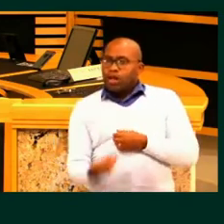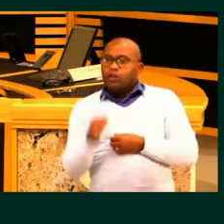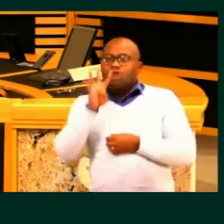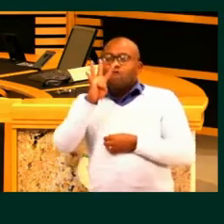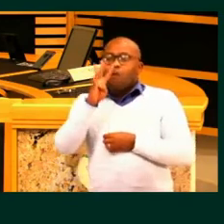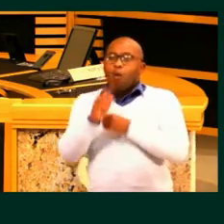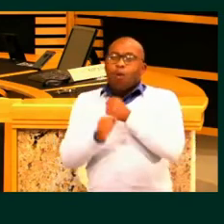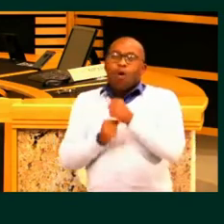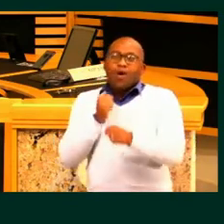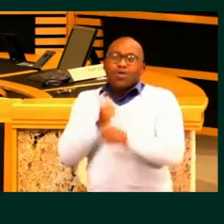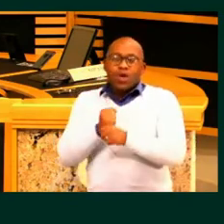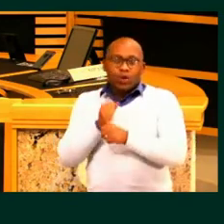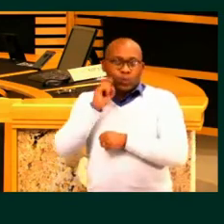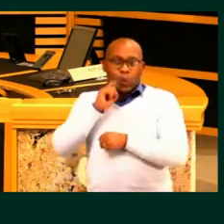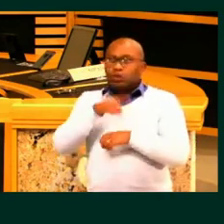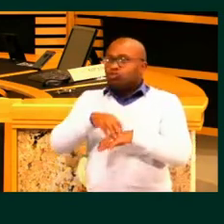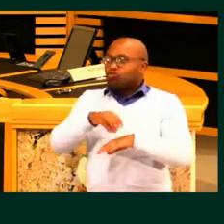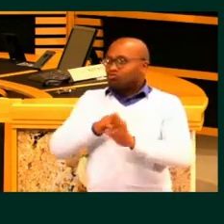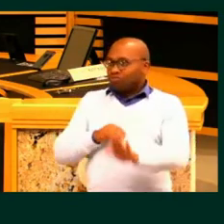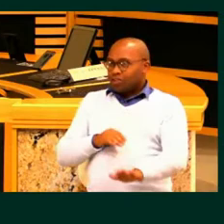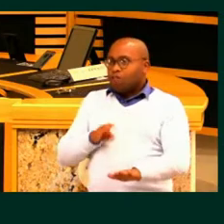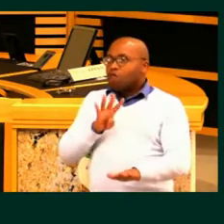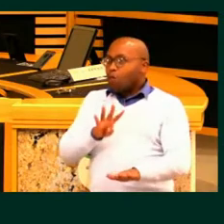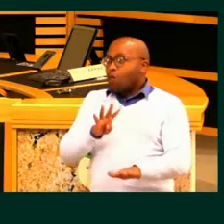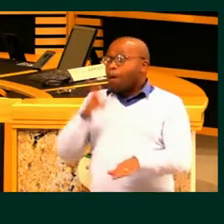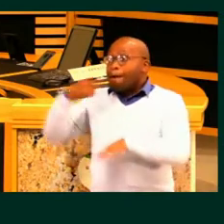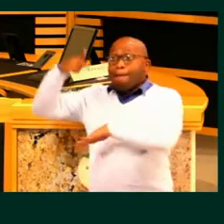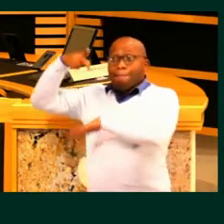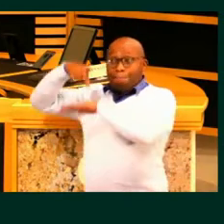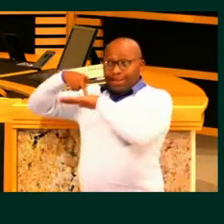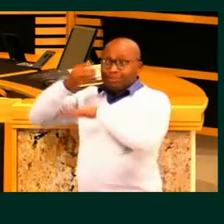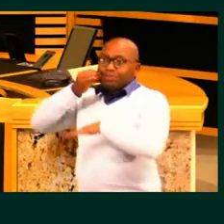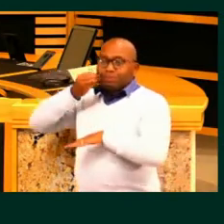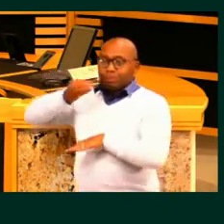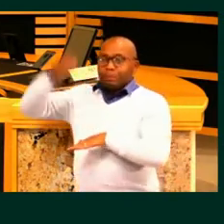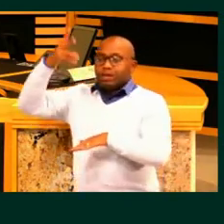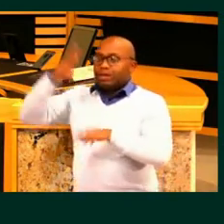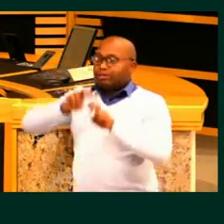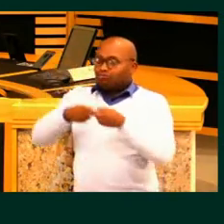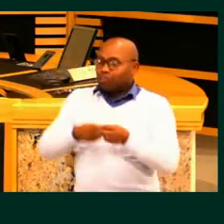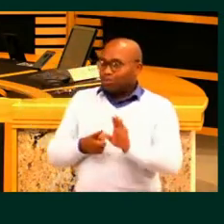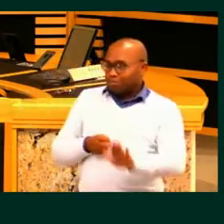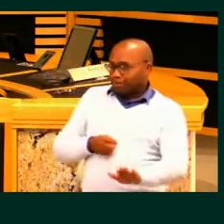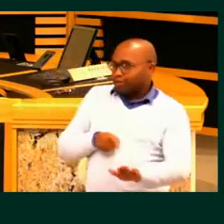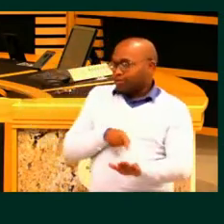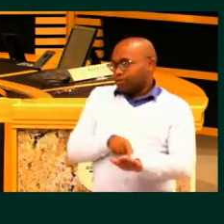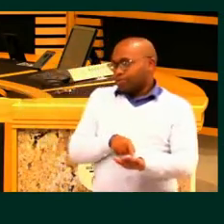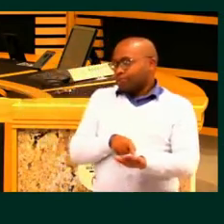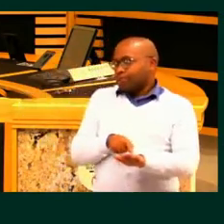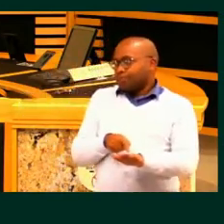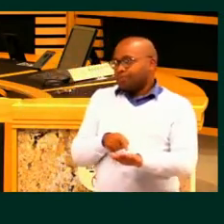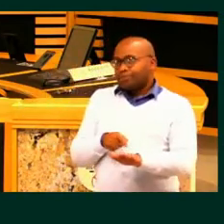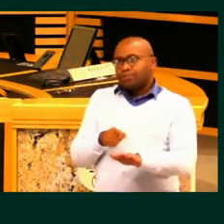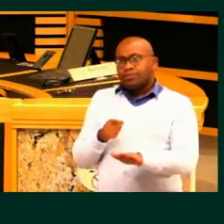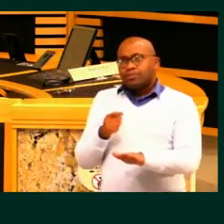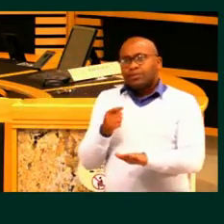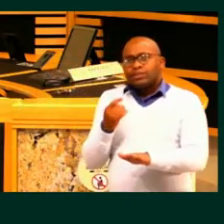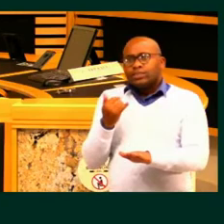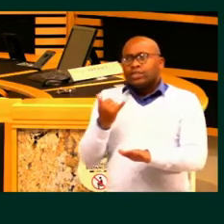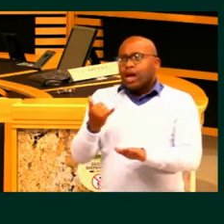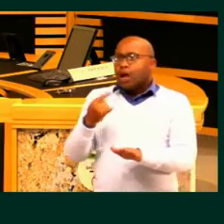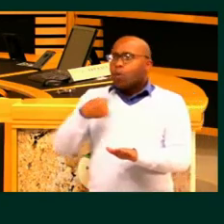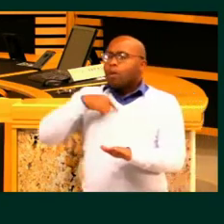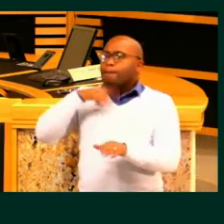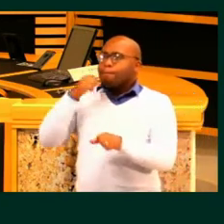now another problem that you are going to experience there is where people are prepared to